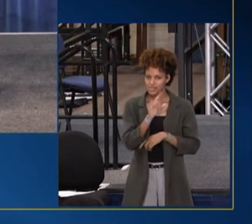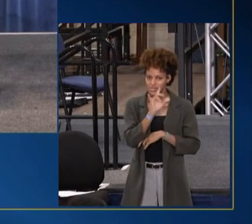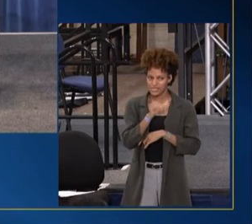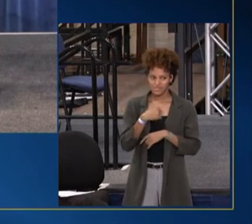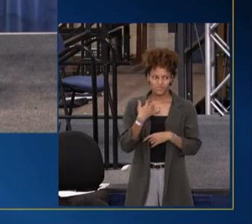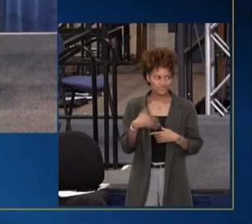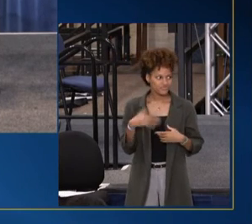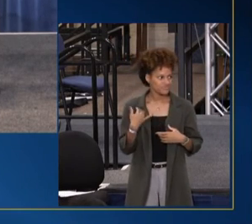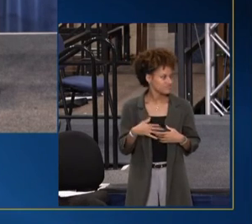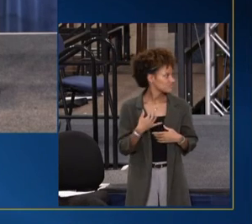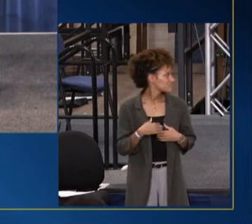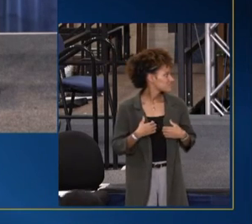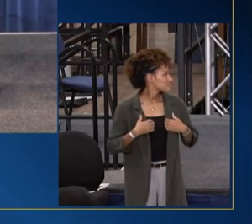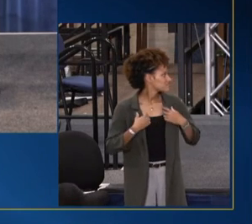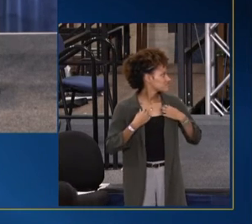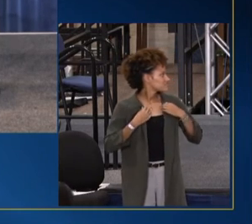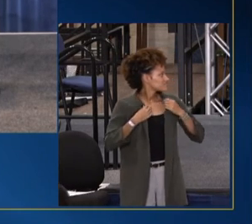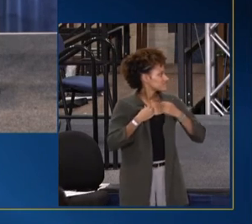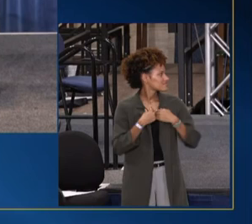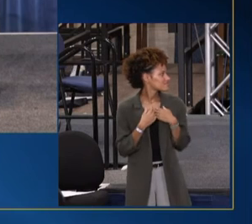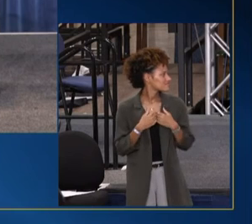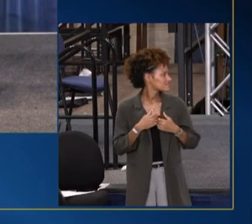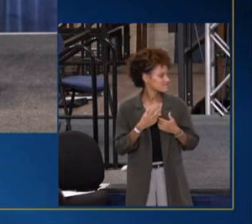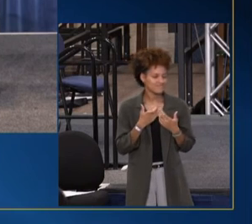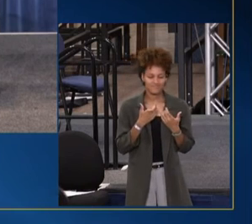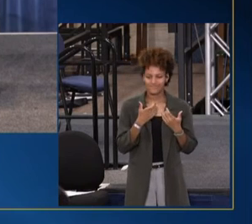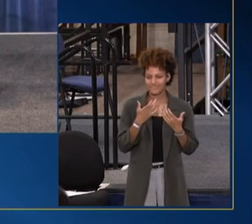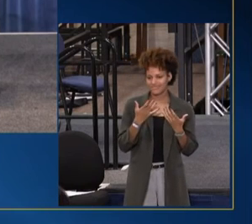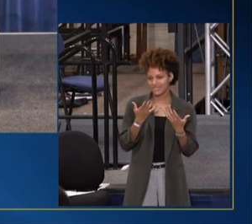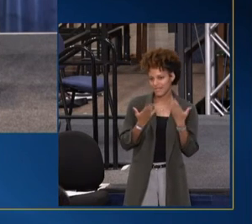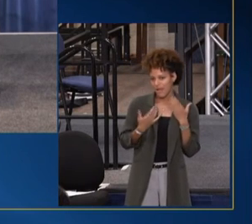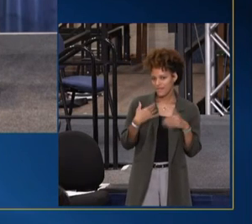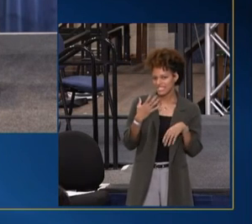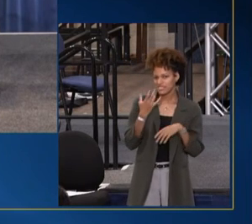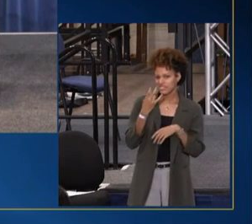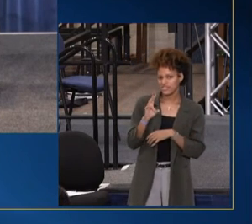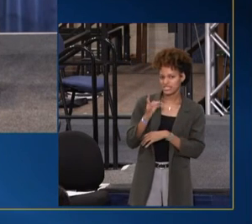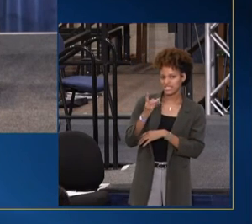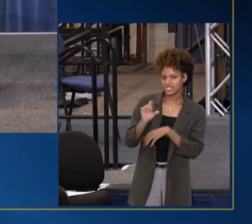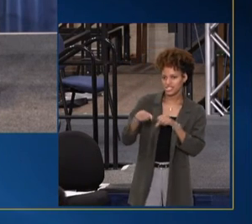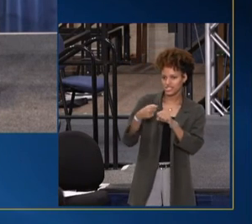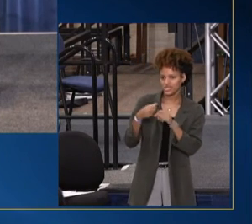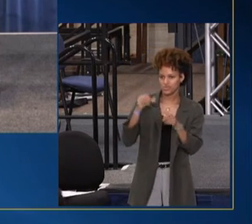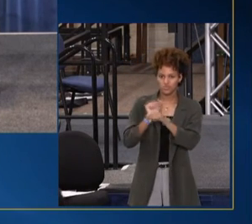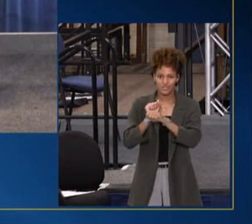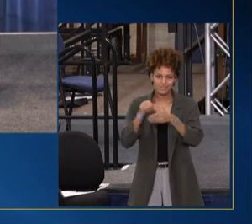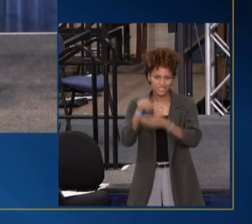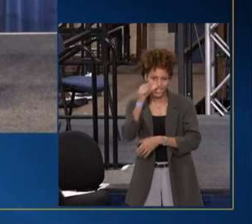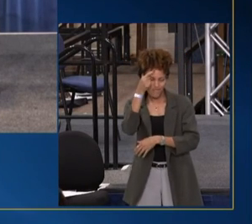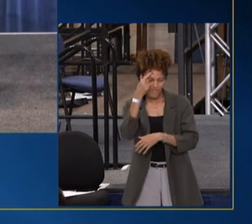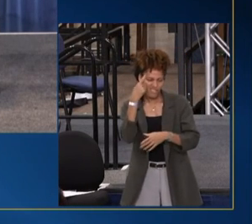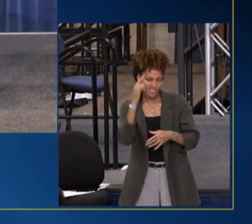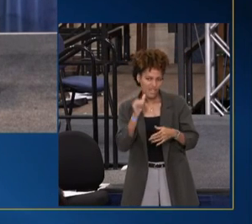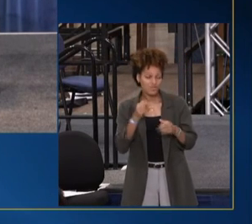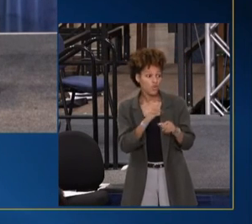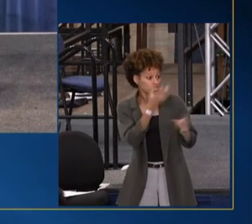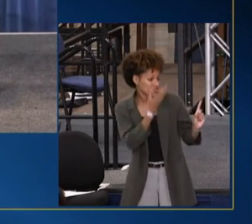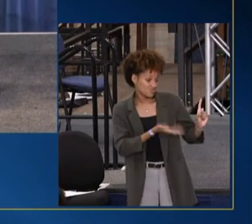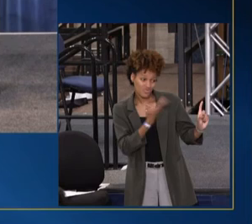Yeah. Well, see. I wonder. I think it's probably the 17 or 18 years in government. That's what it is. Or just you,